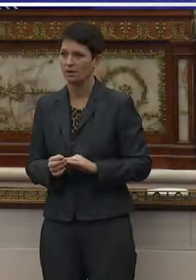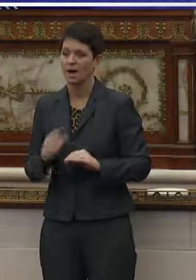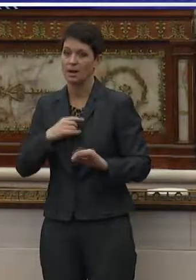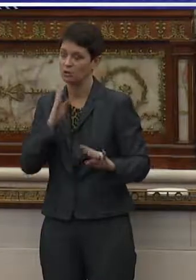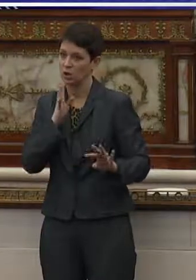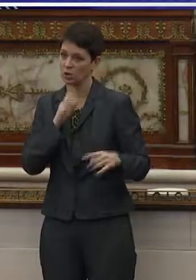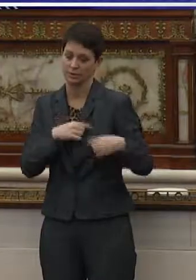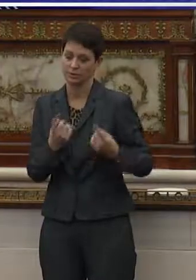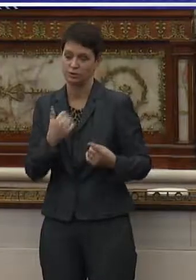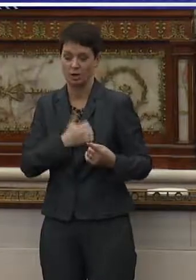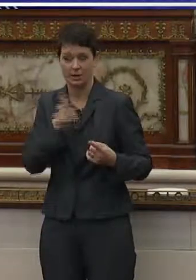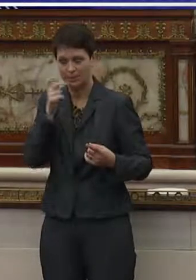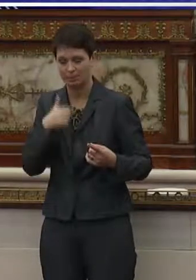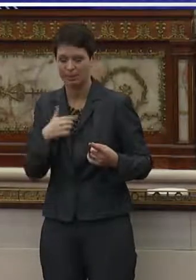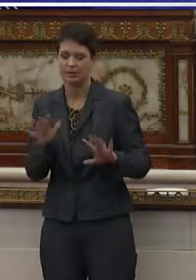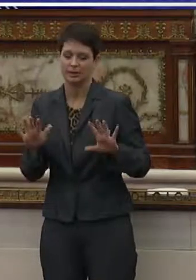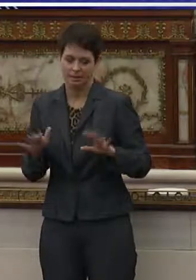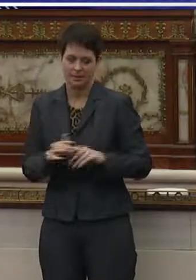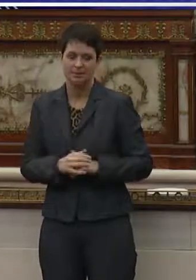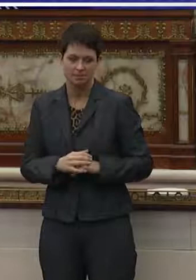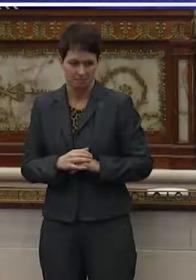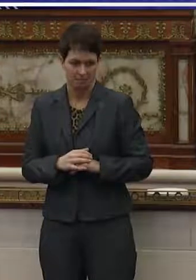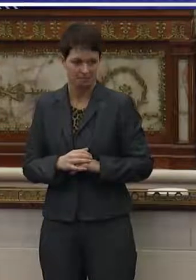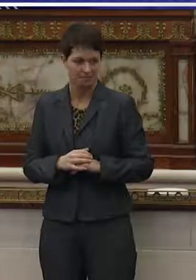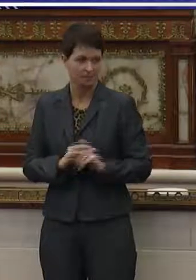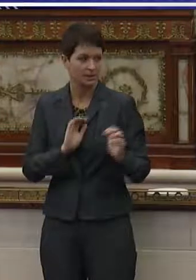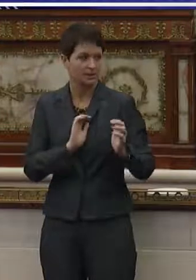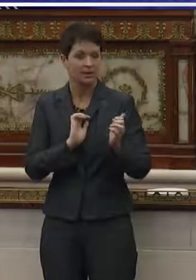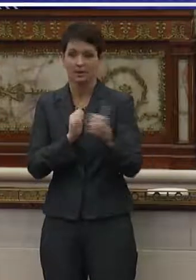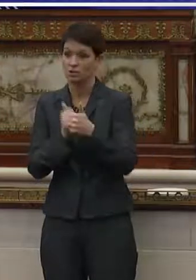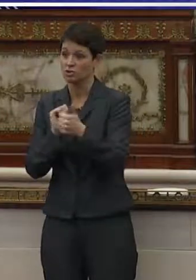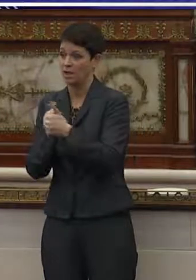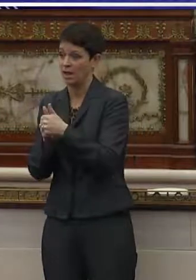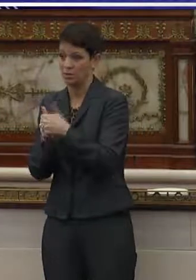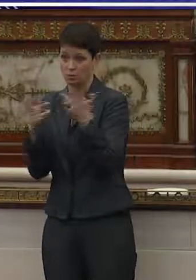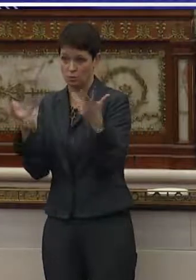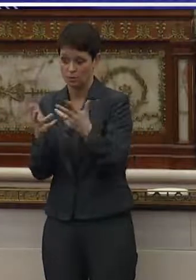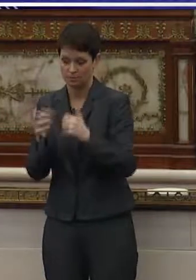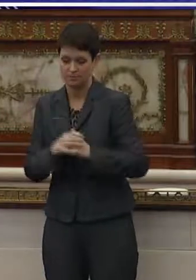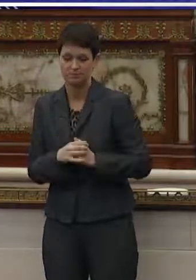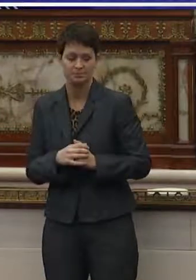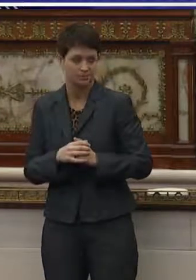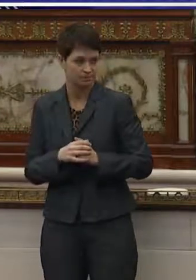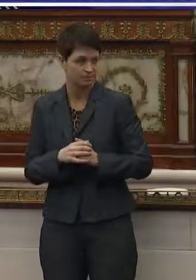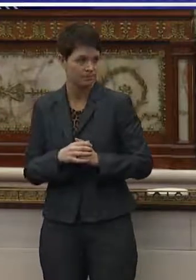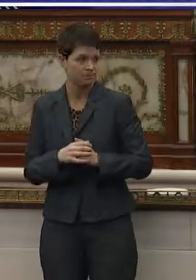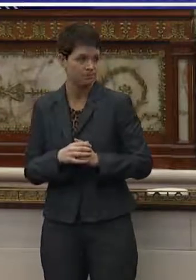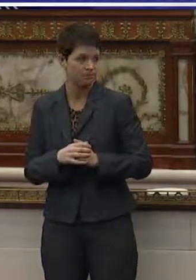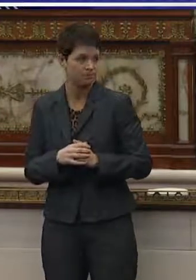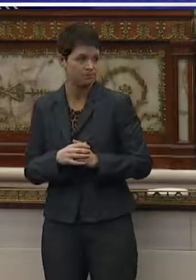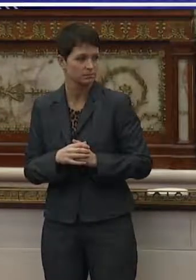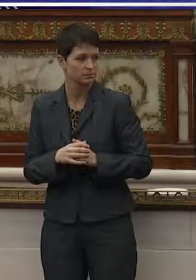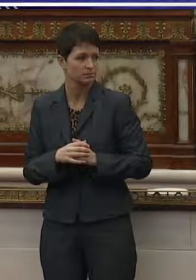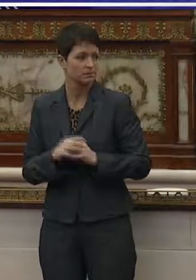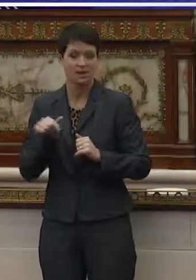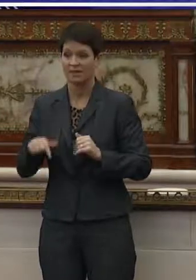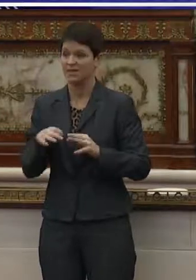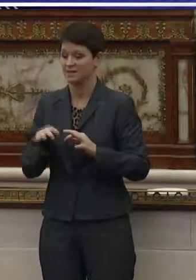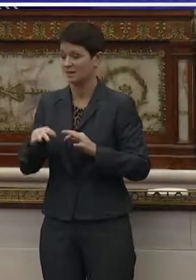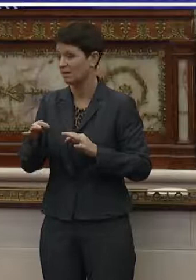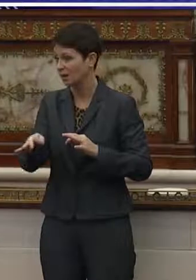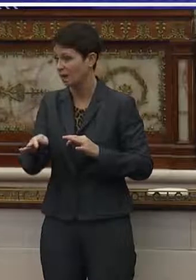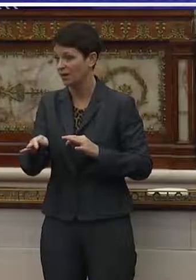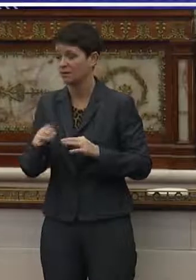there. So the challenge seems, though, that by delaying this and not all